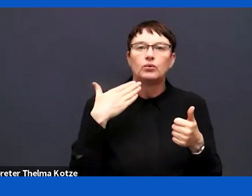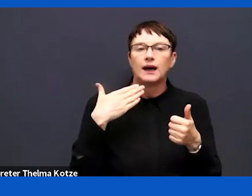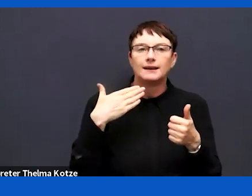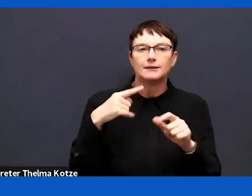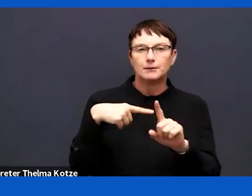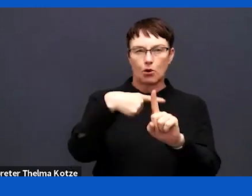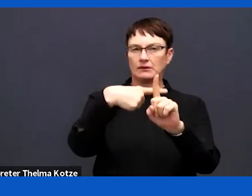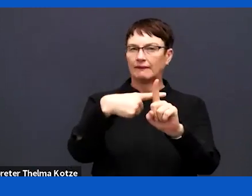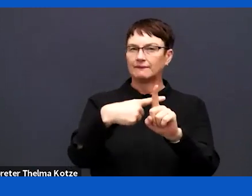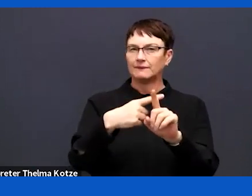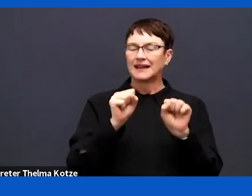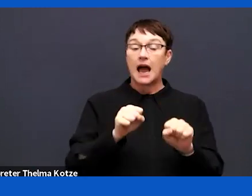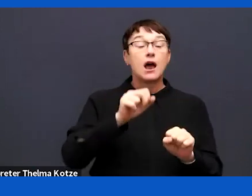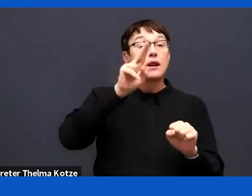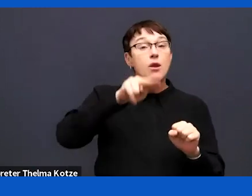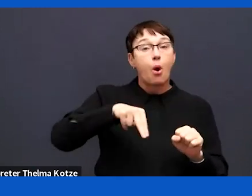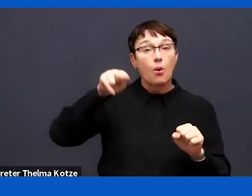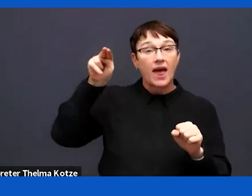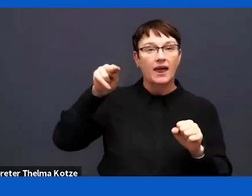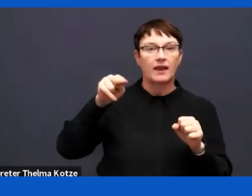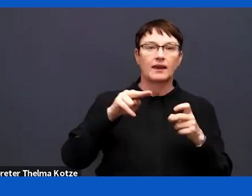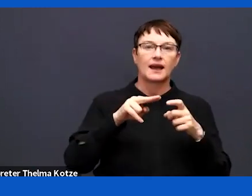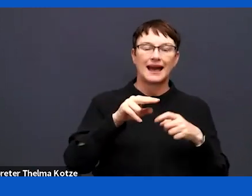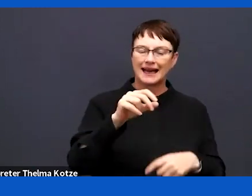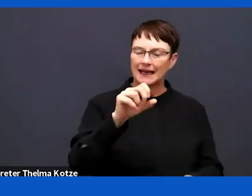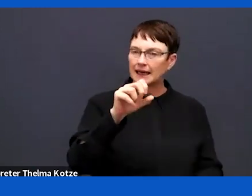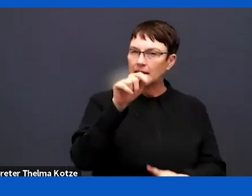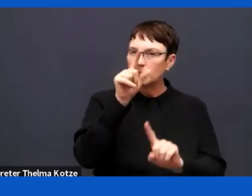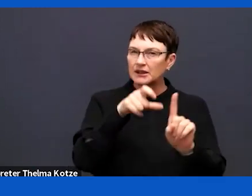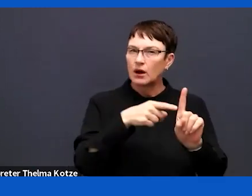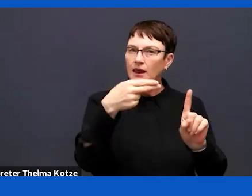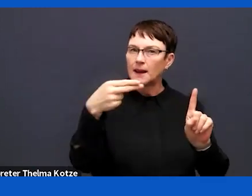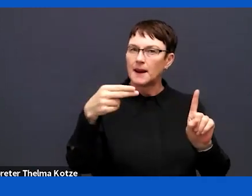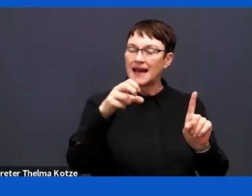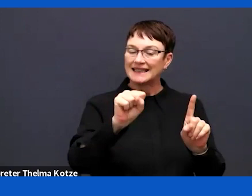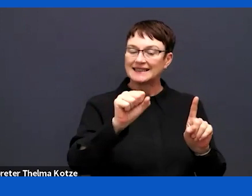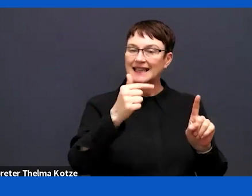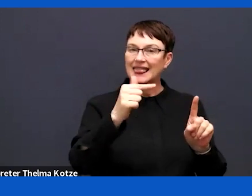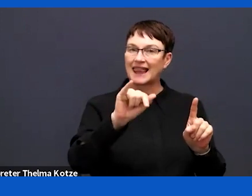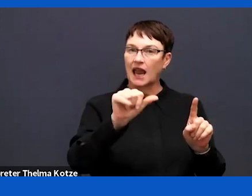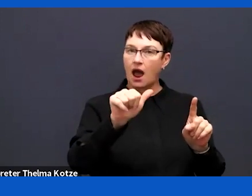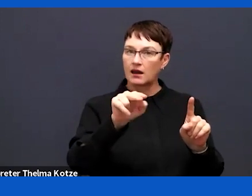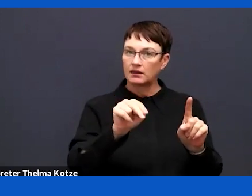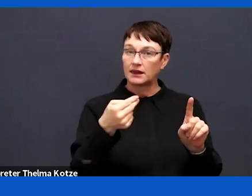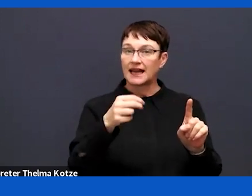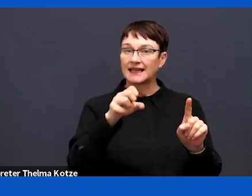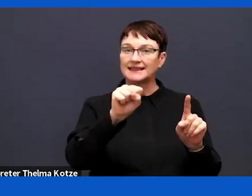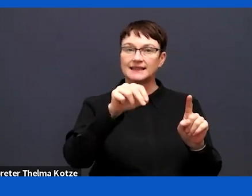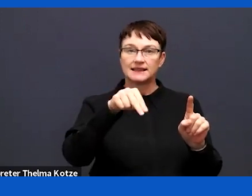So how do you see the use of AI and the potential moving forward?